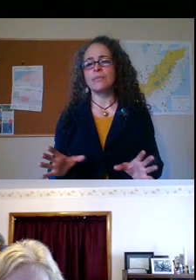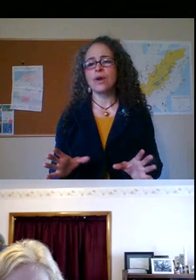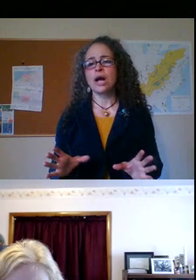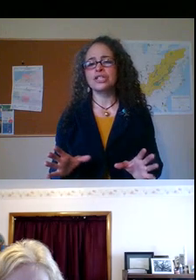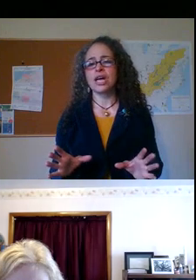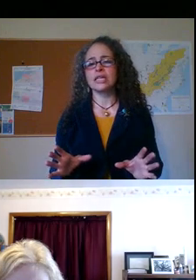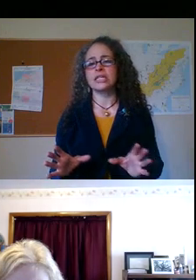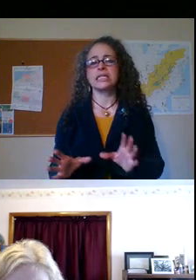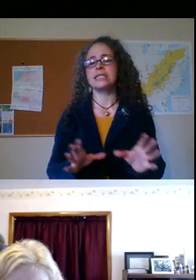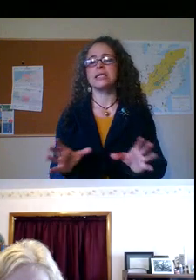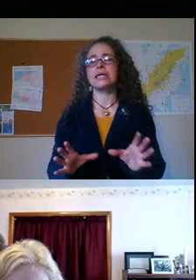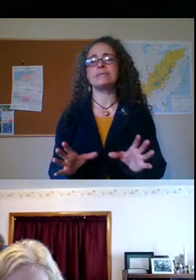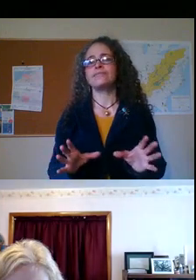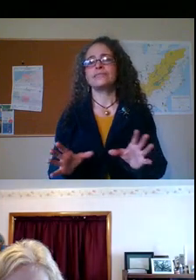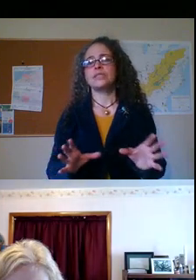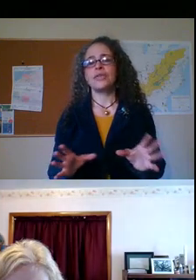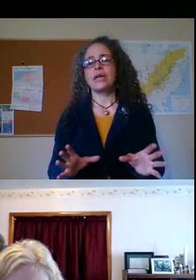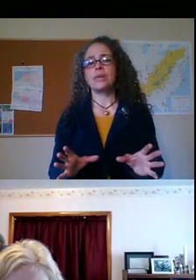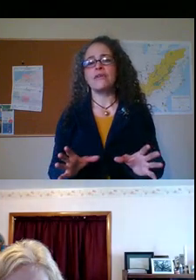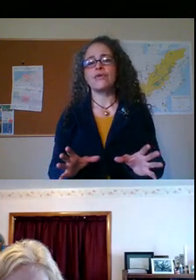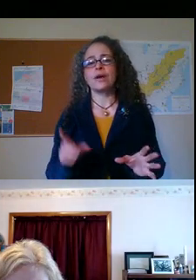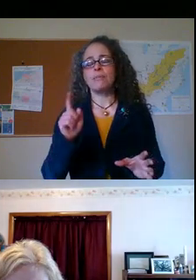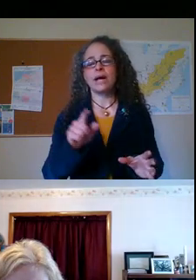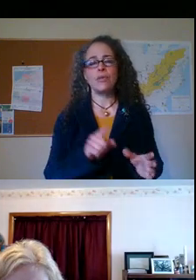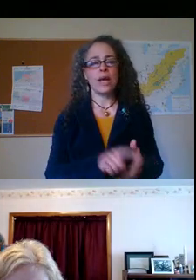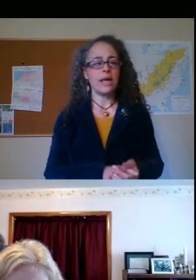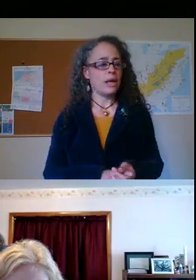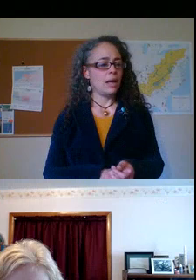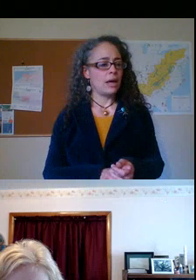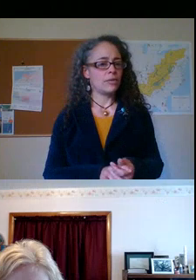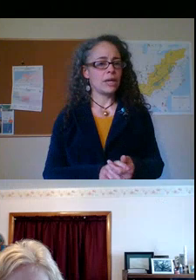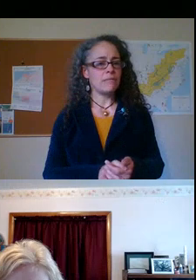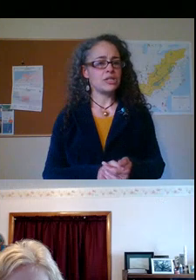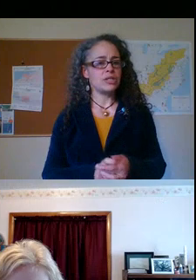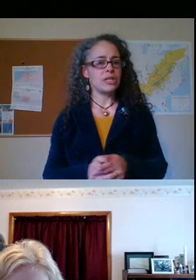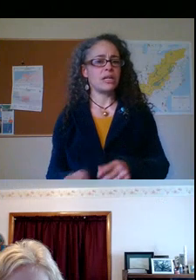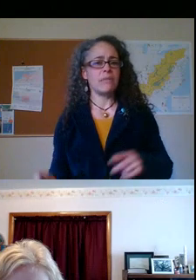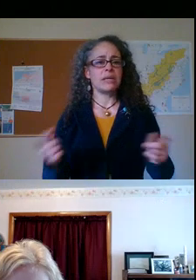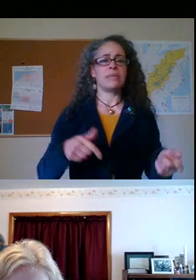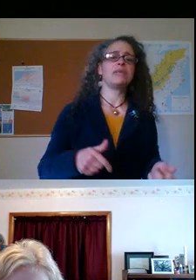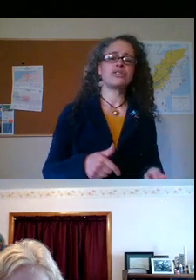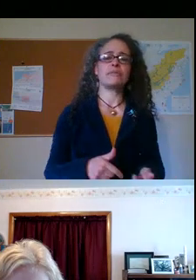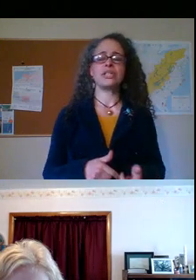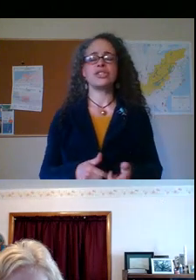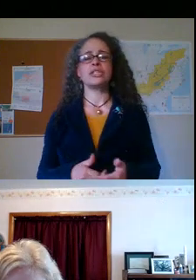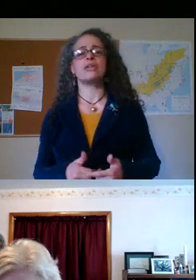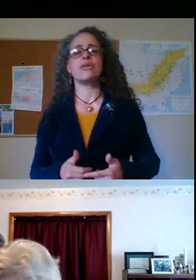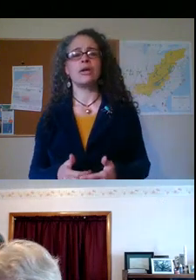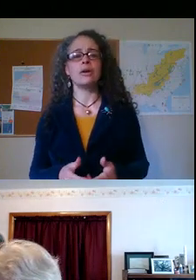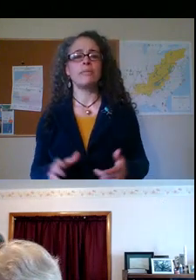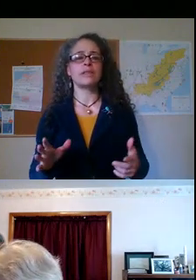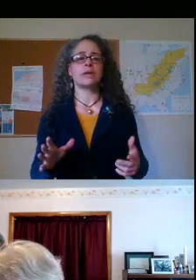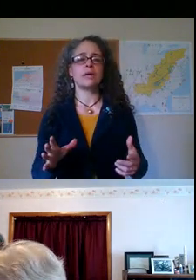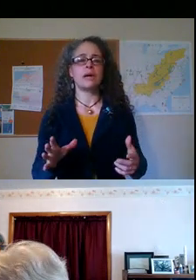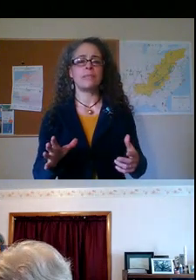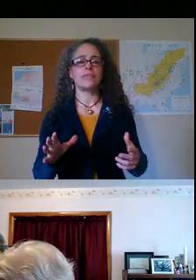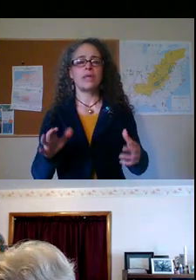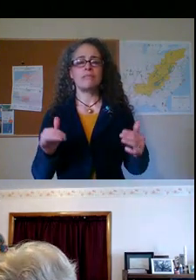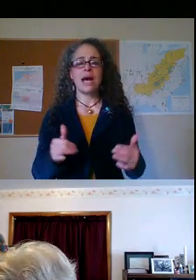to finish up a project, and so they apply for it. By the way, I don't think I mentioned it, and I maybe should have mentioned it earlier,